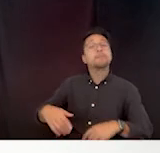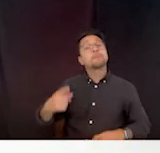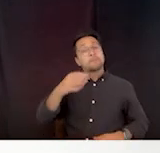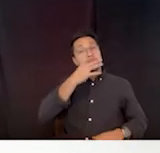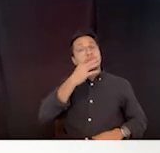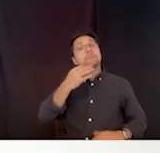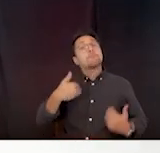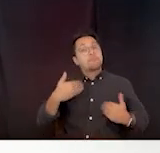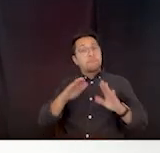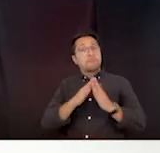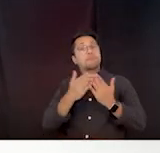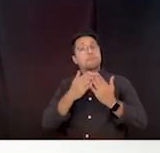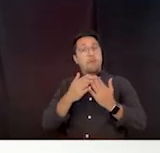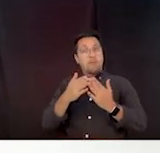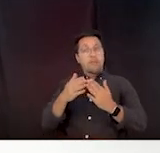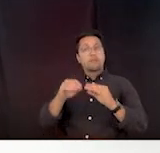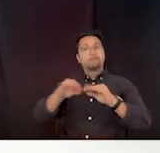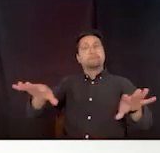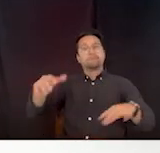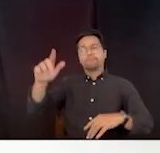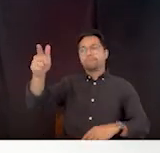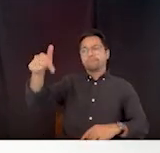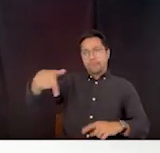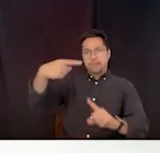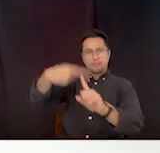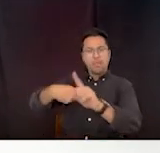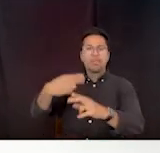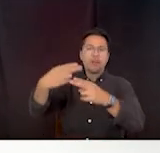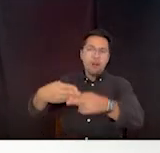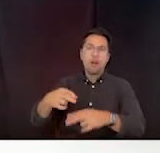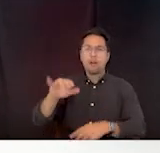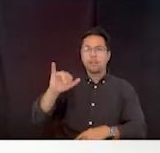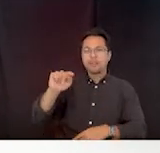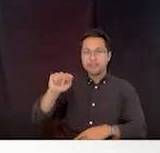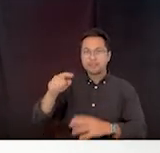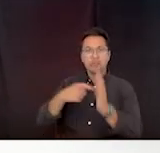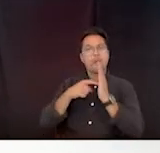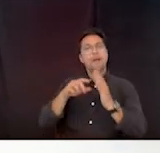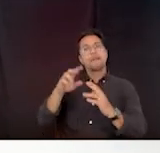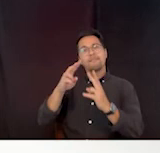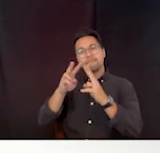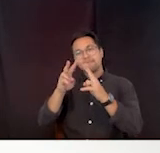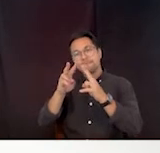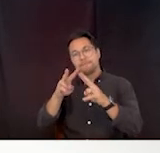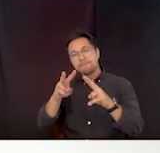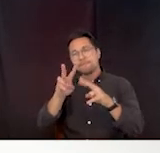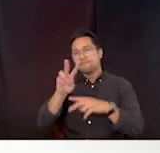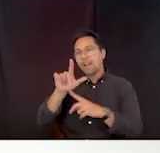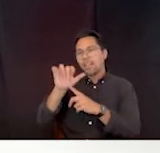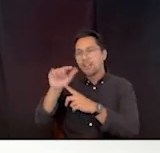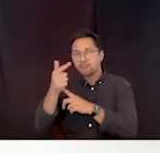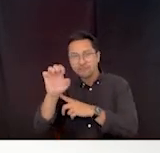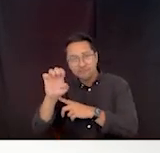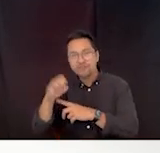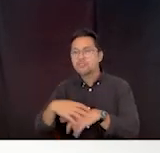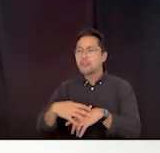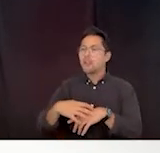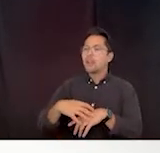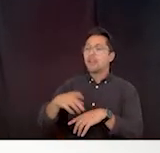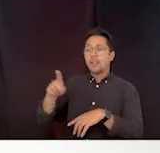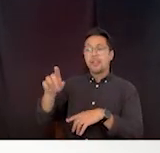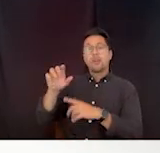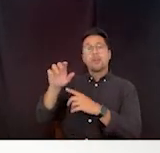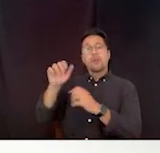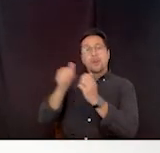coming out later this month called It Takes a Village, How to Build a Support System for Your Exceptional Needs Family. That's coming out with